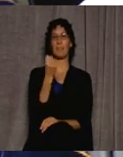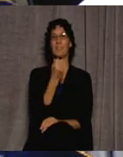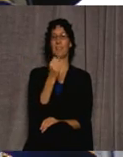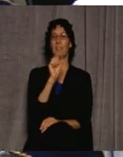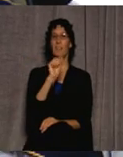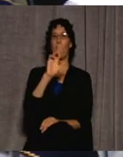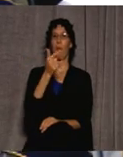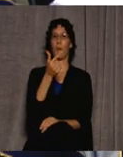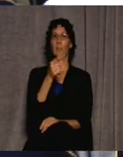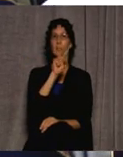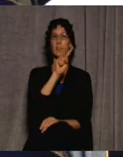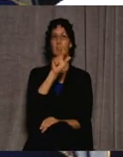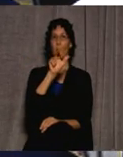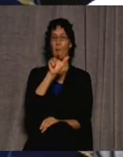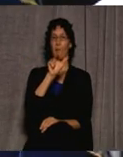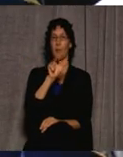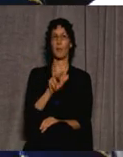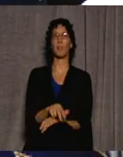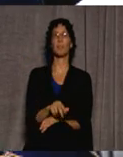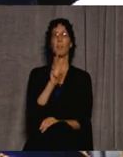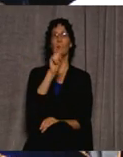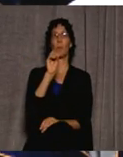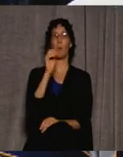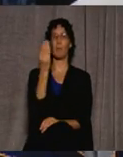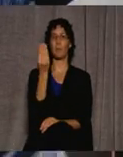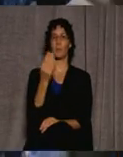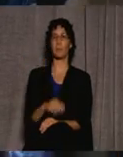23rd, 2014.